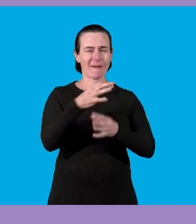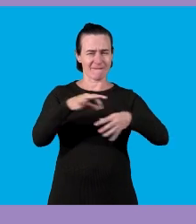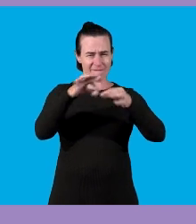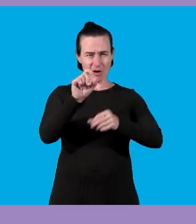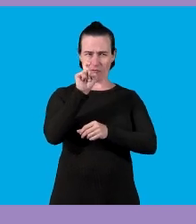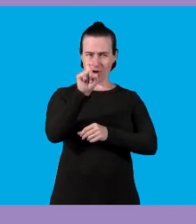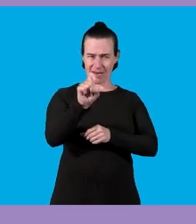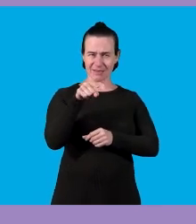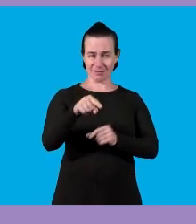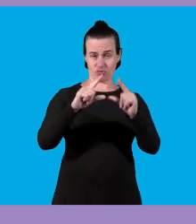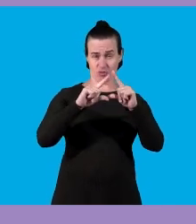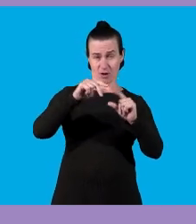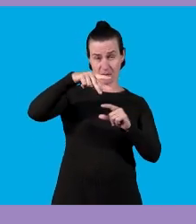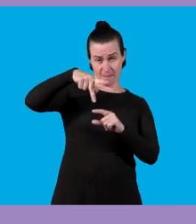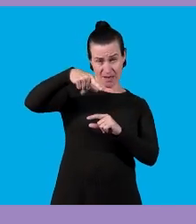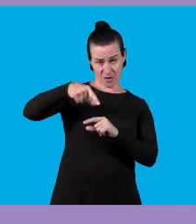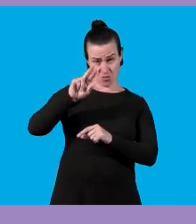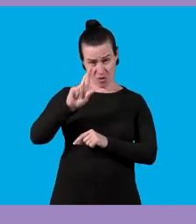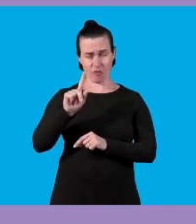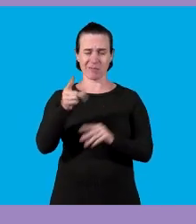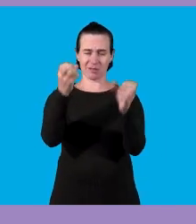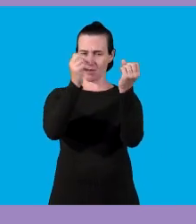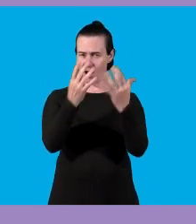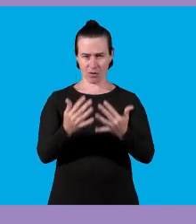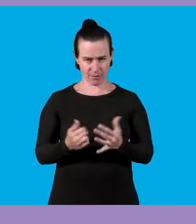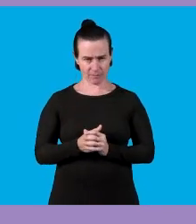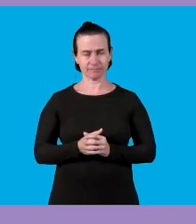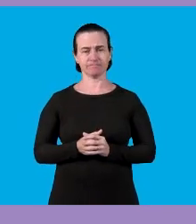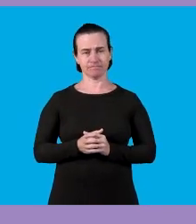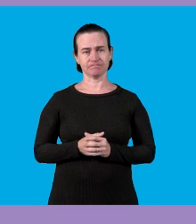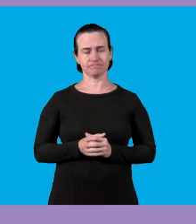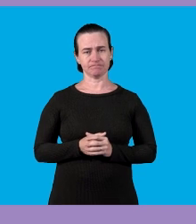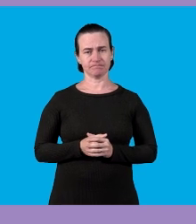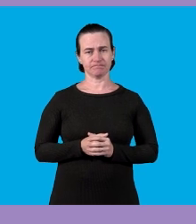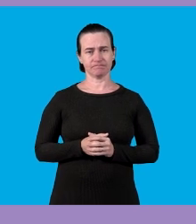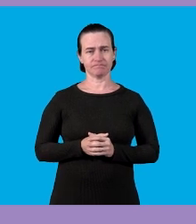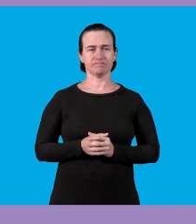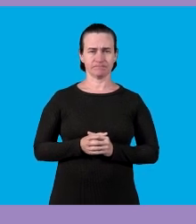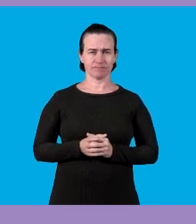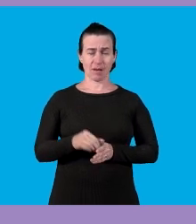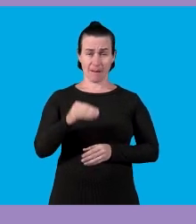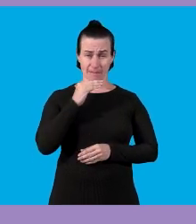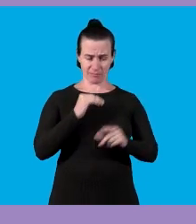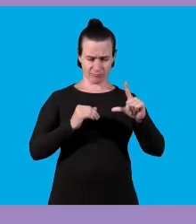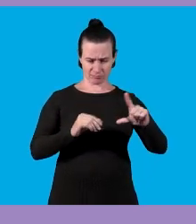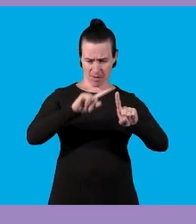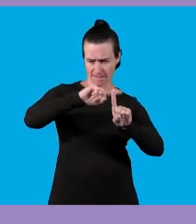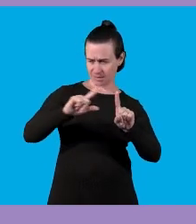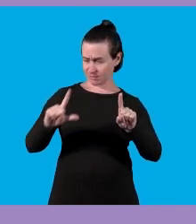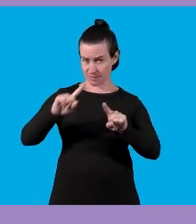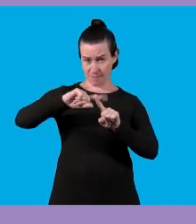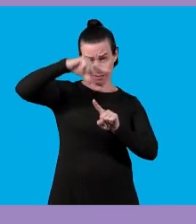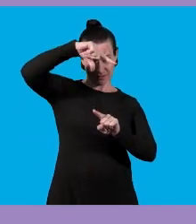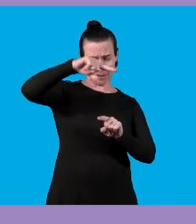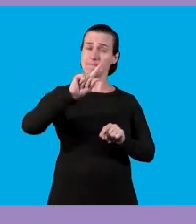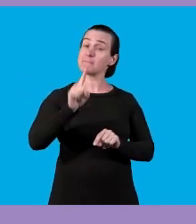Calculate the value of x in triangle PQR. Again, we know that angles of a triangle equals